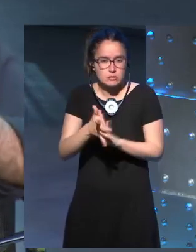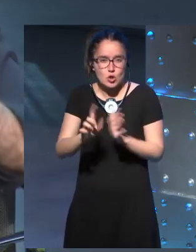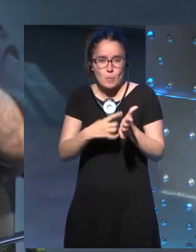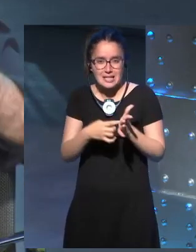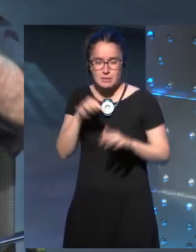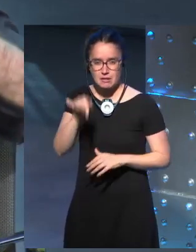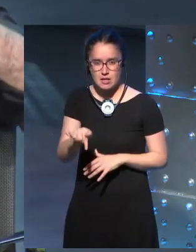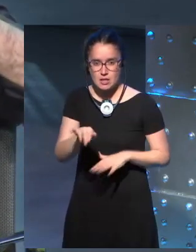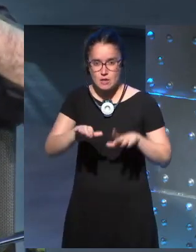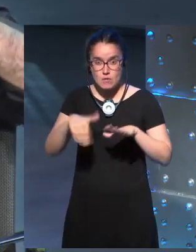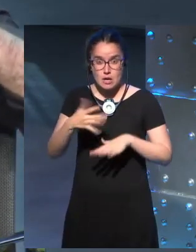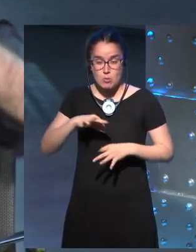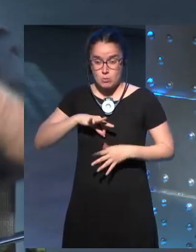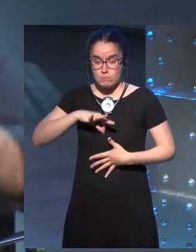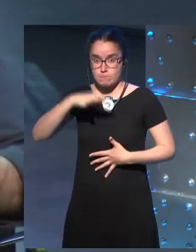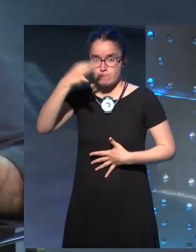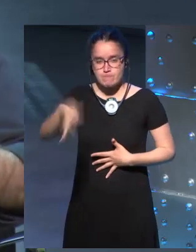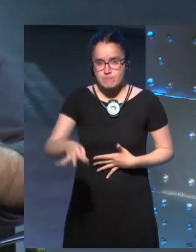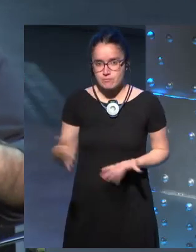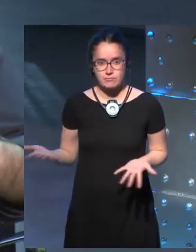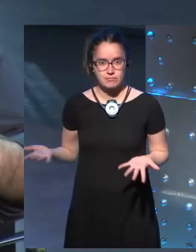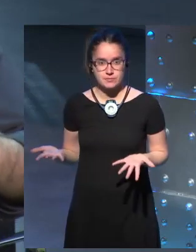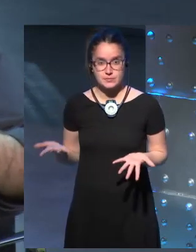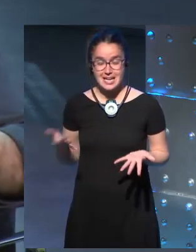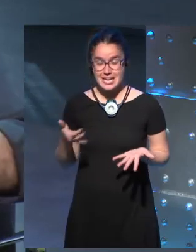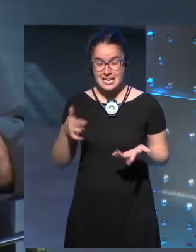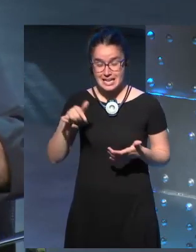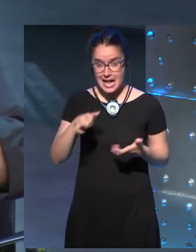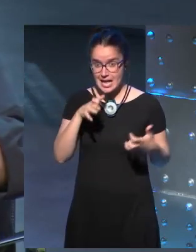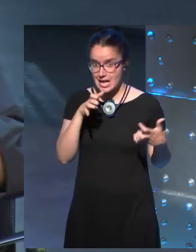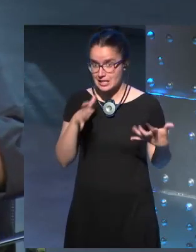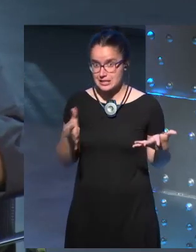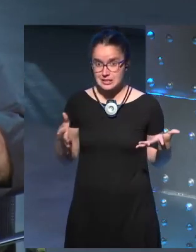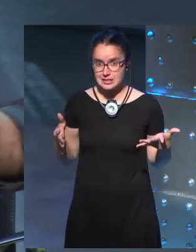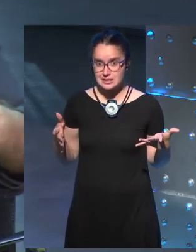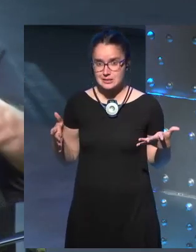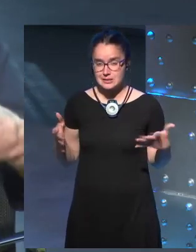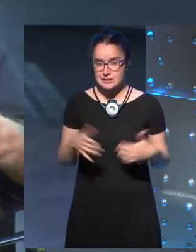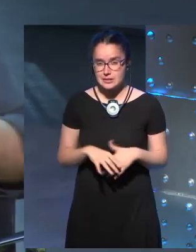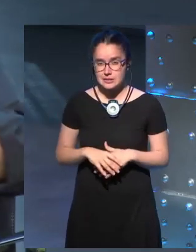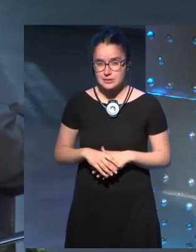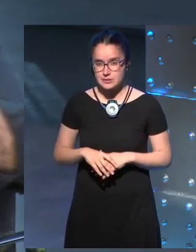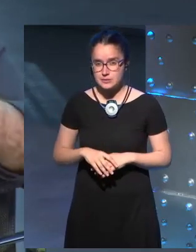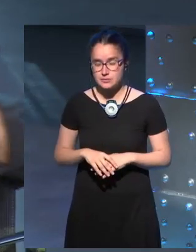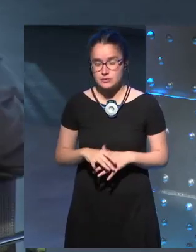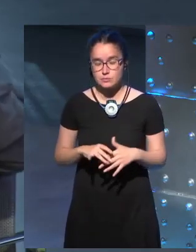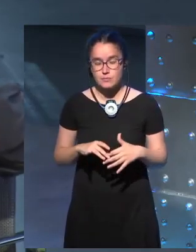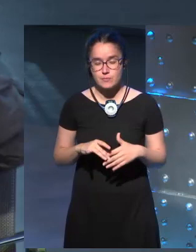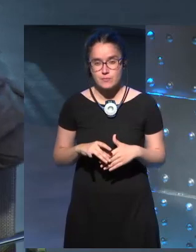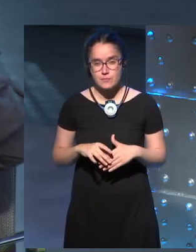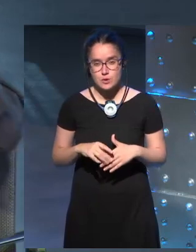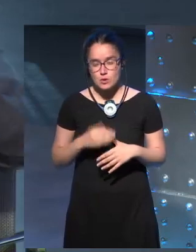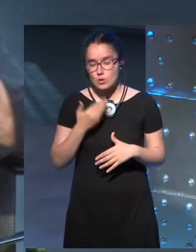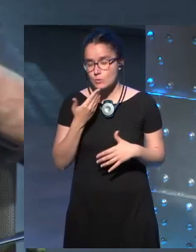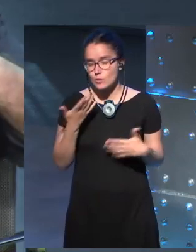outside of himself. And at the same point, he's this completely commodified figure. There he is with